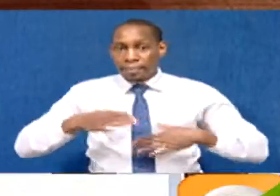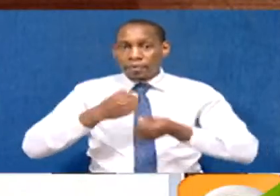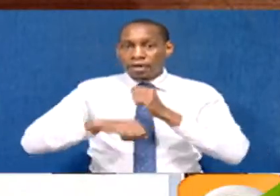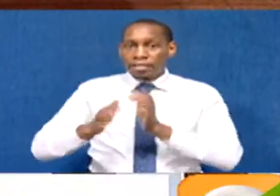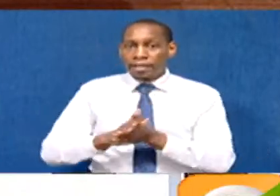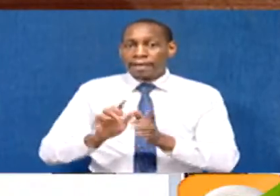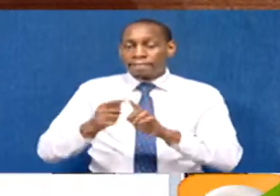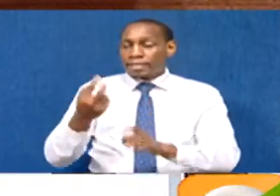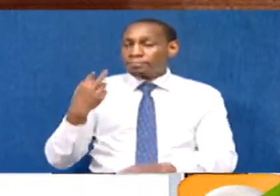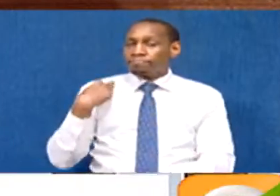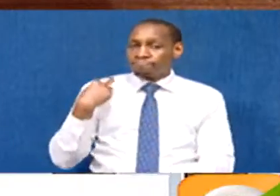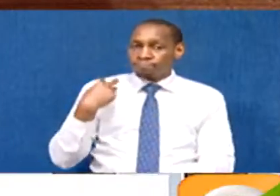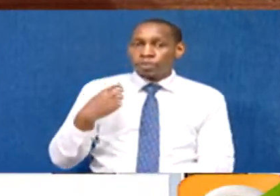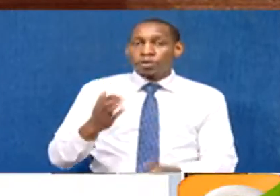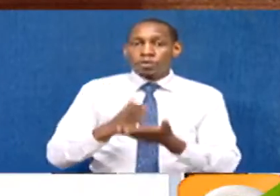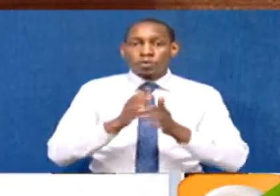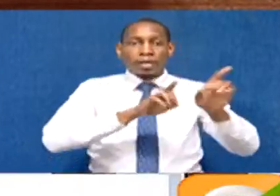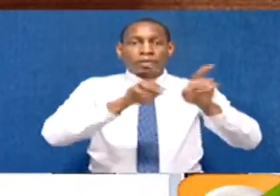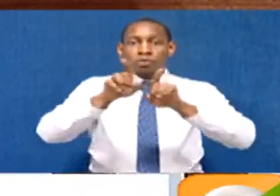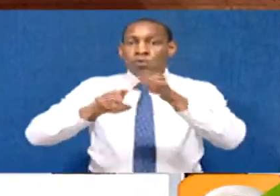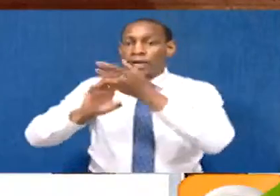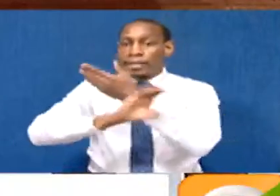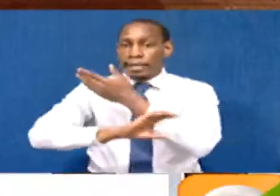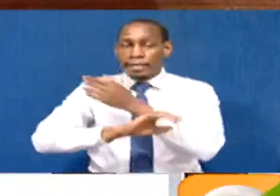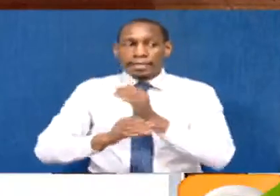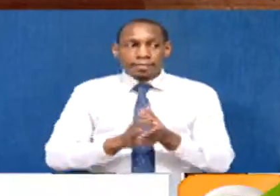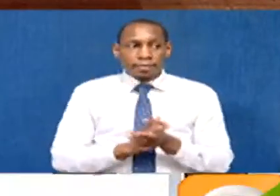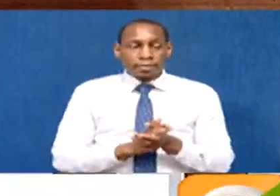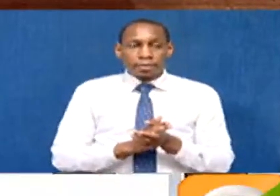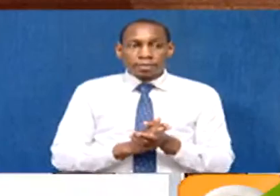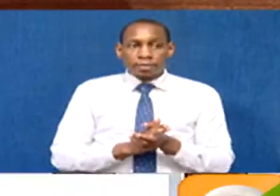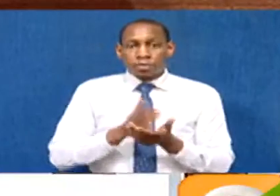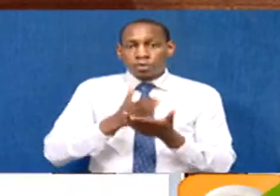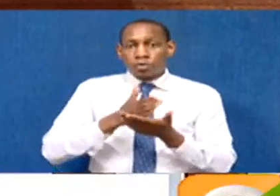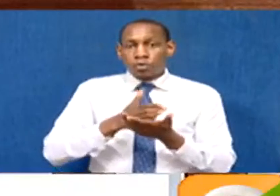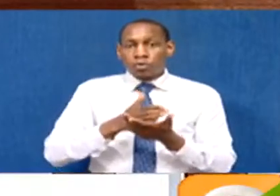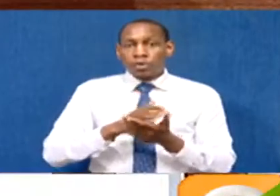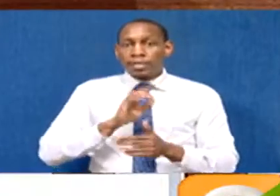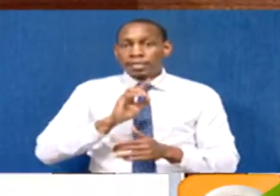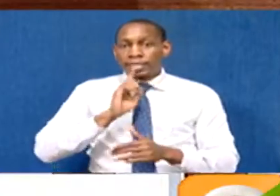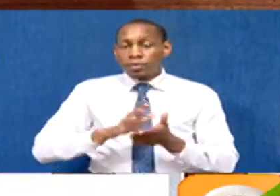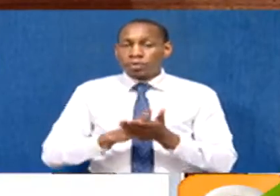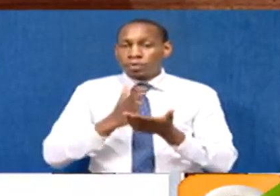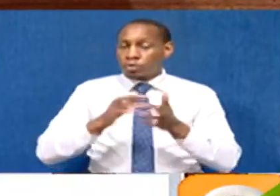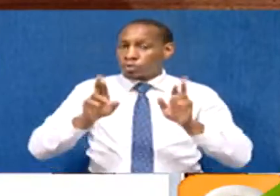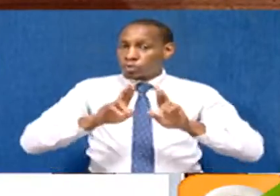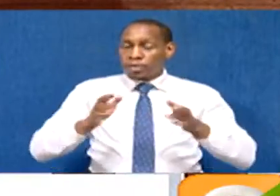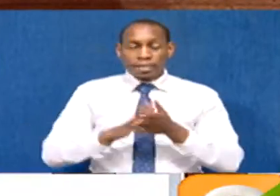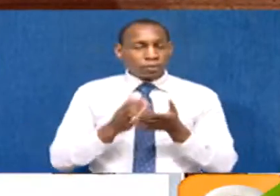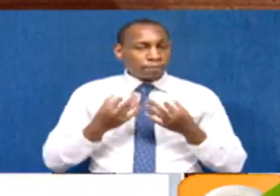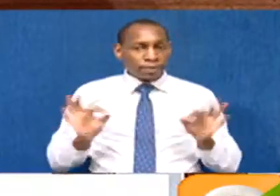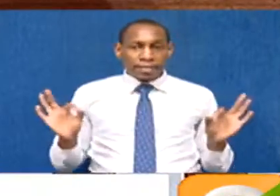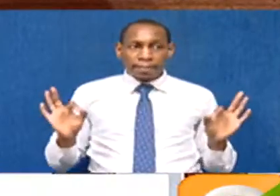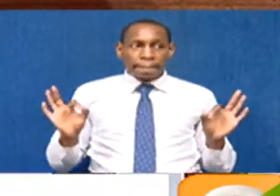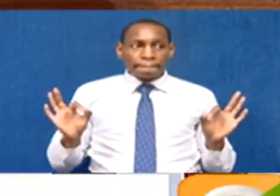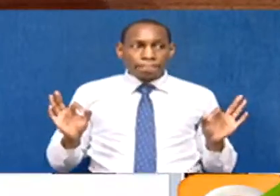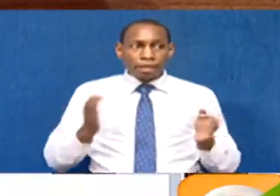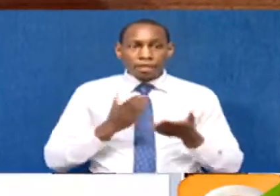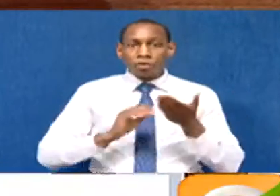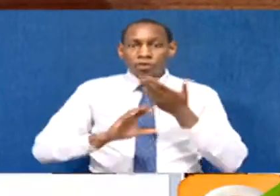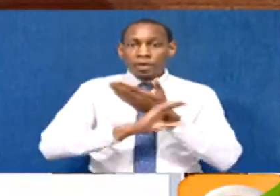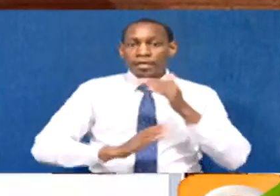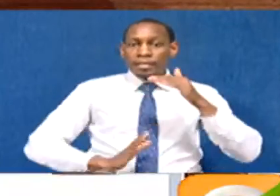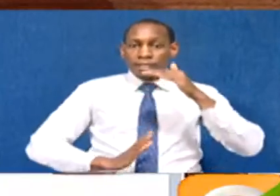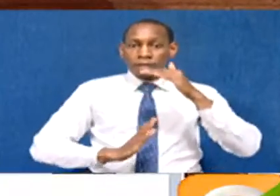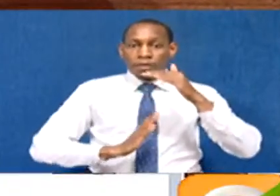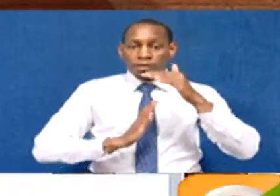He consulted. He went around the country. And by the way, he said, I'm open. I'm free. This country is more